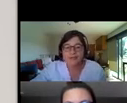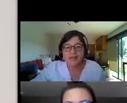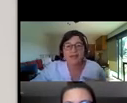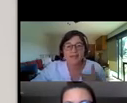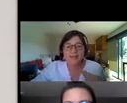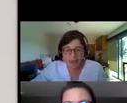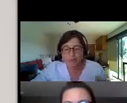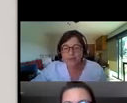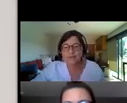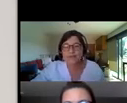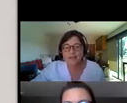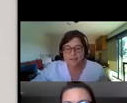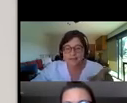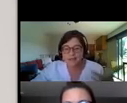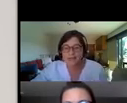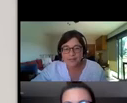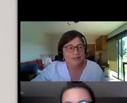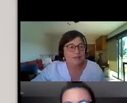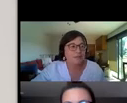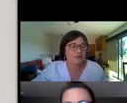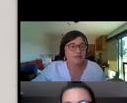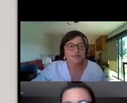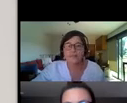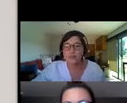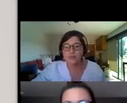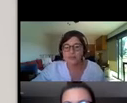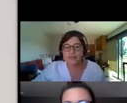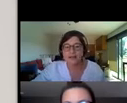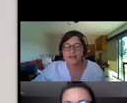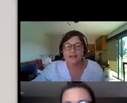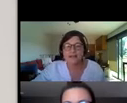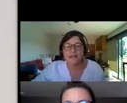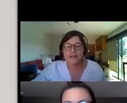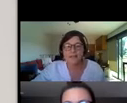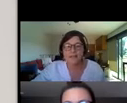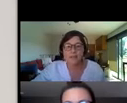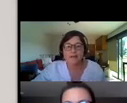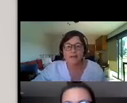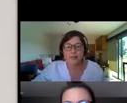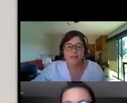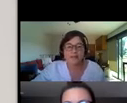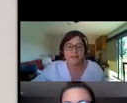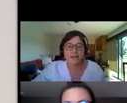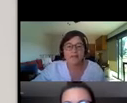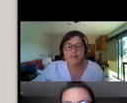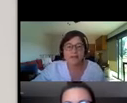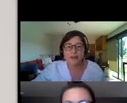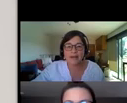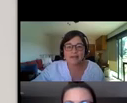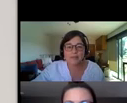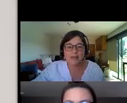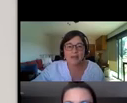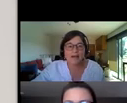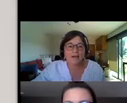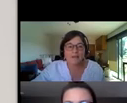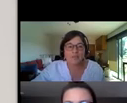the survey, I would have answered very similar to the 51% of the Hispanics who participated. If somebody